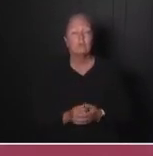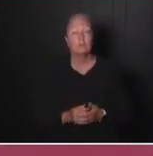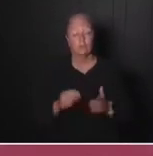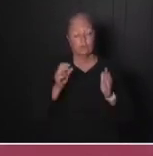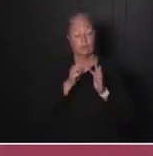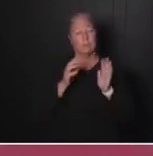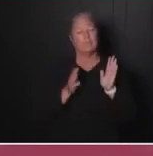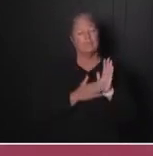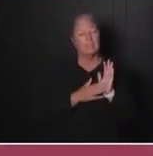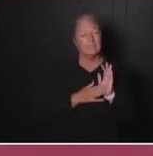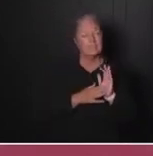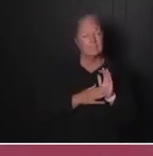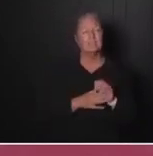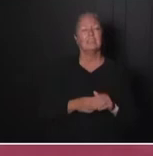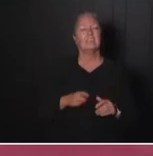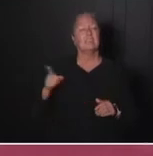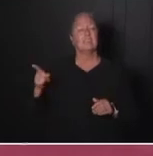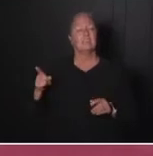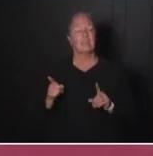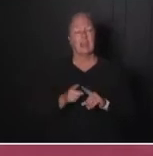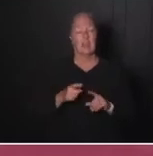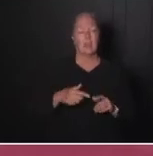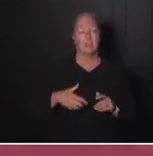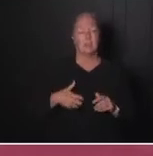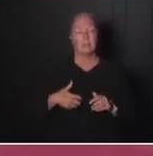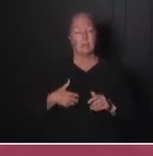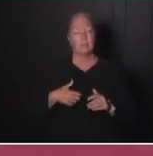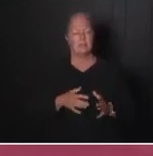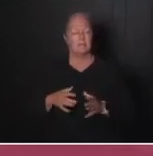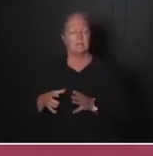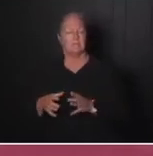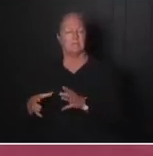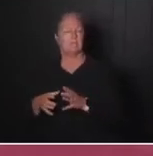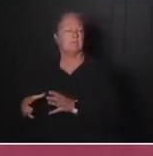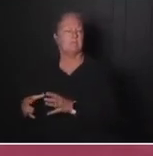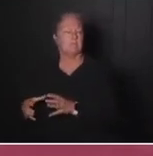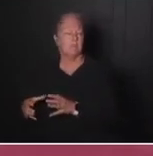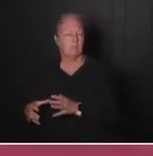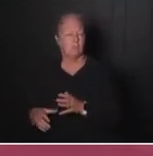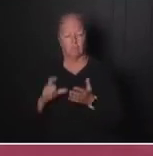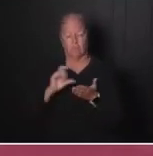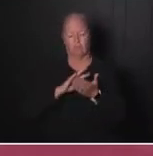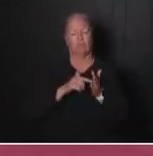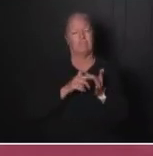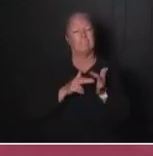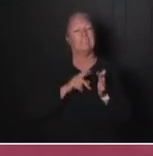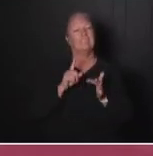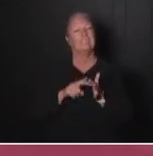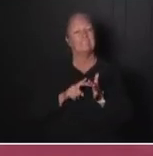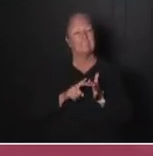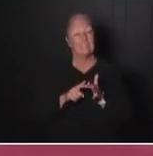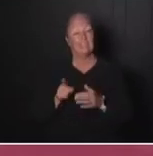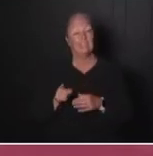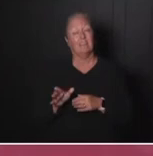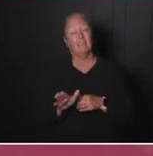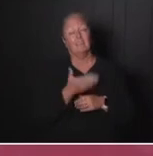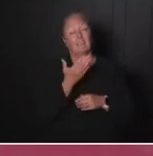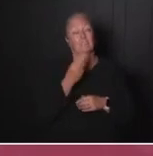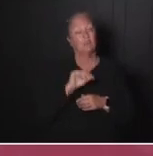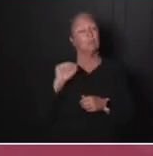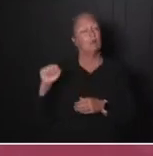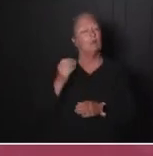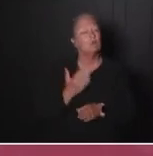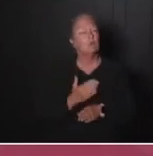who keeps Andrew Lamming in his party room but removes Christine Holgate from her public service